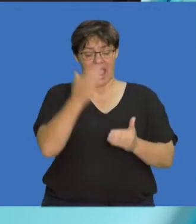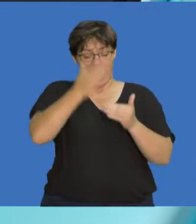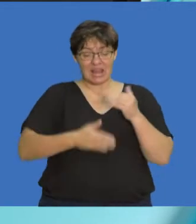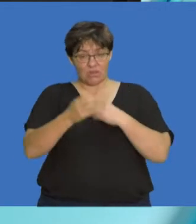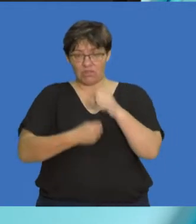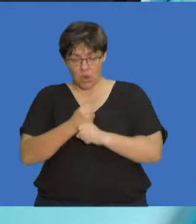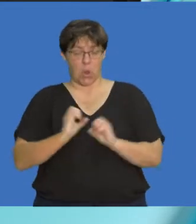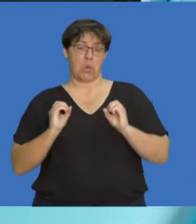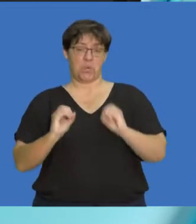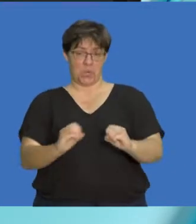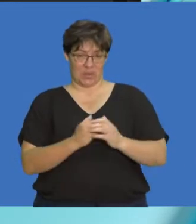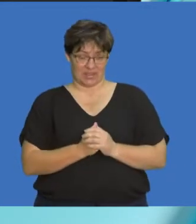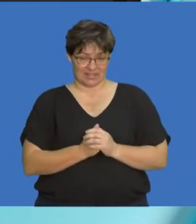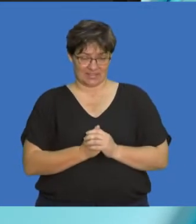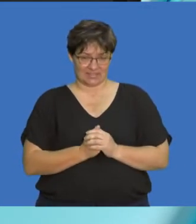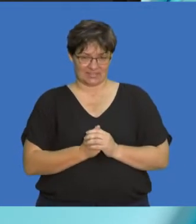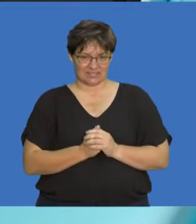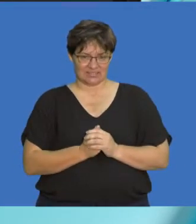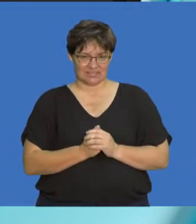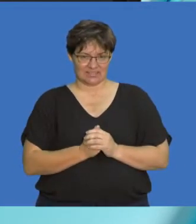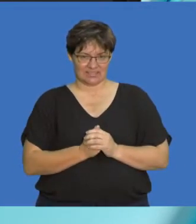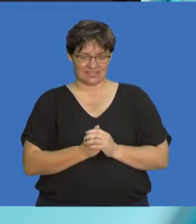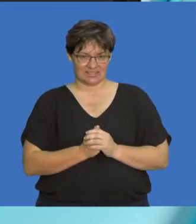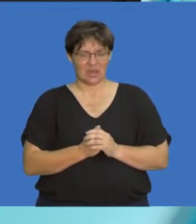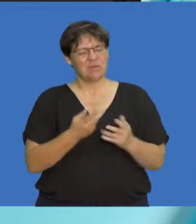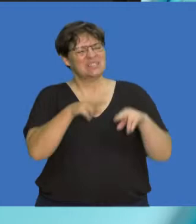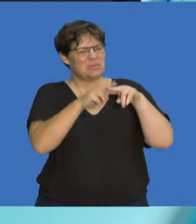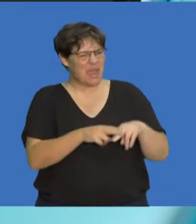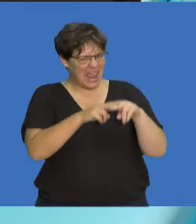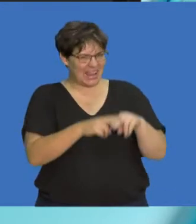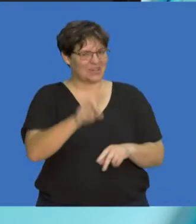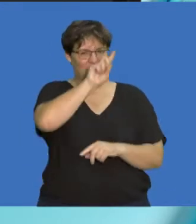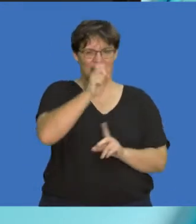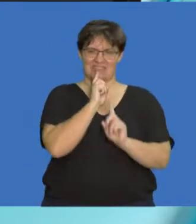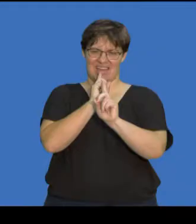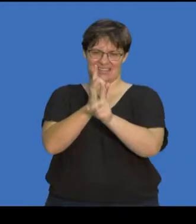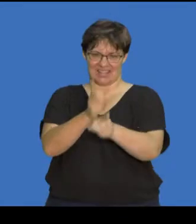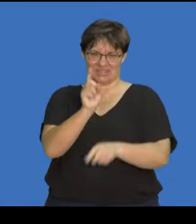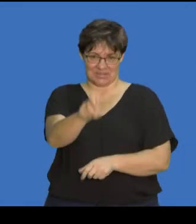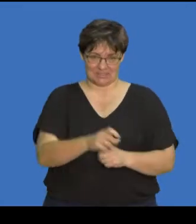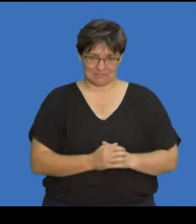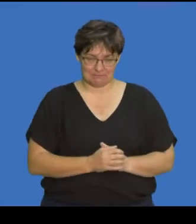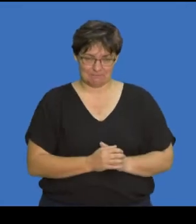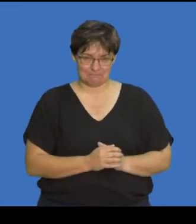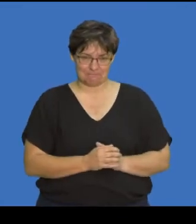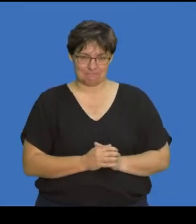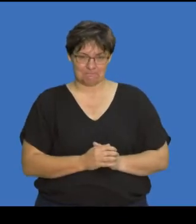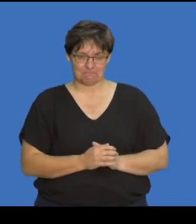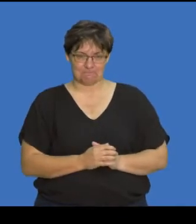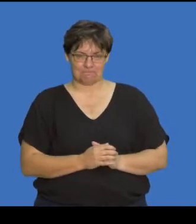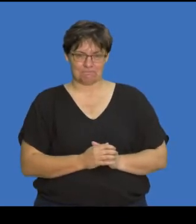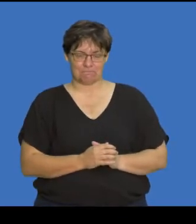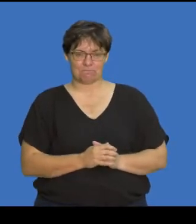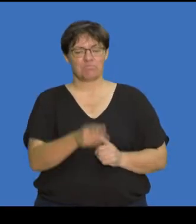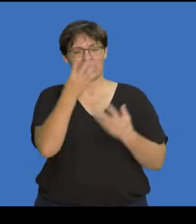of the year. But understand that's relative to the question that you are answering. Right, so in this case here, you have